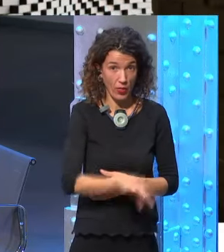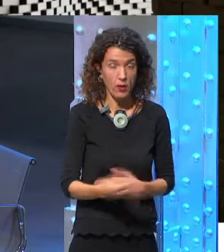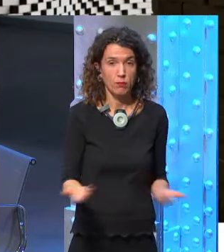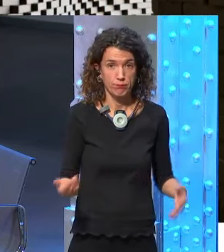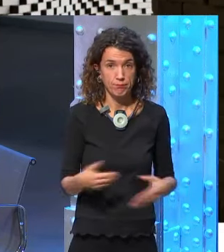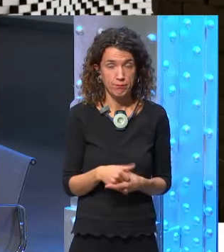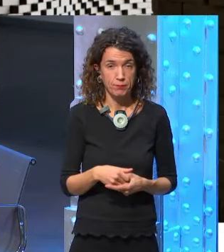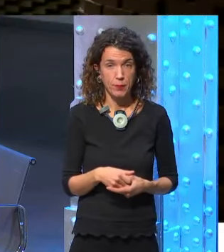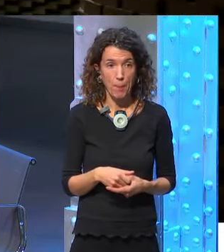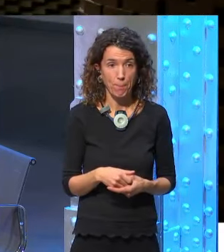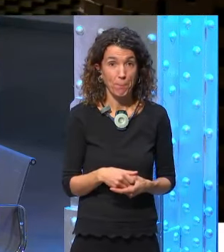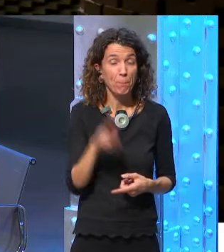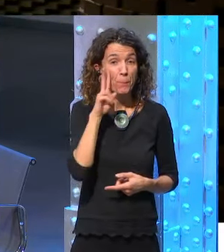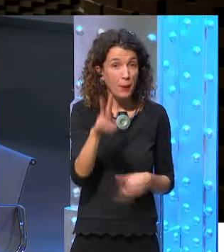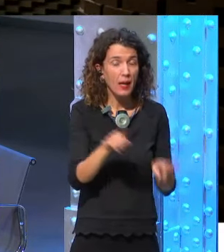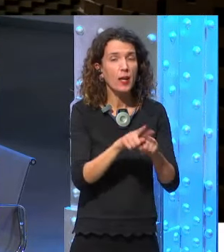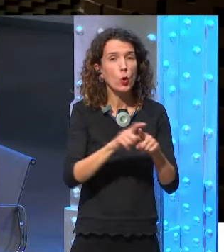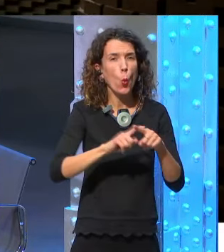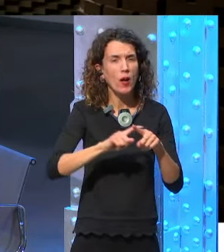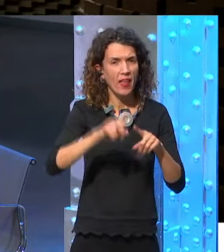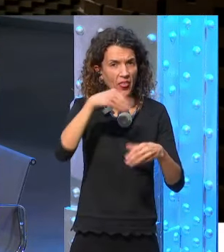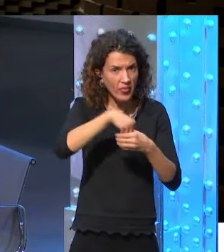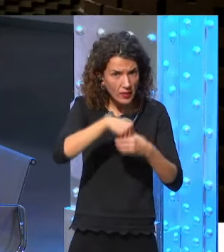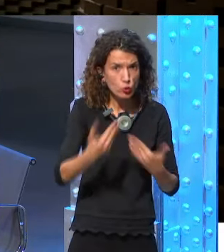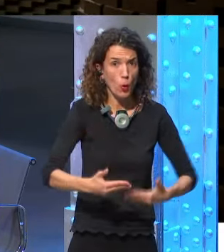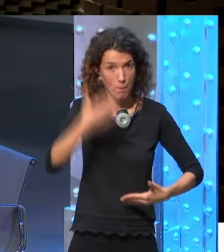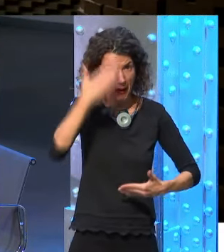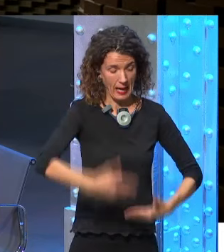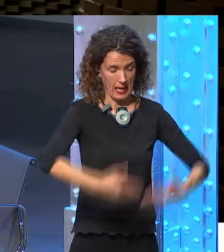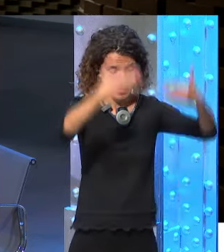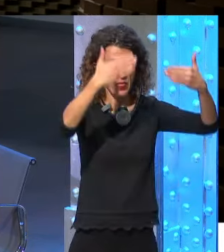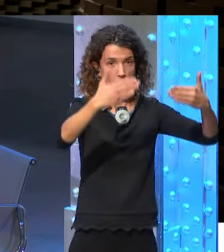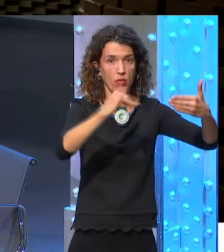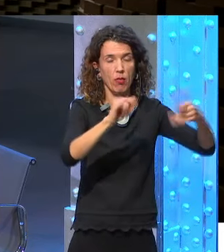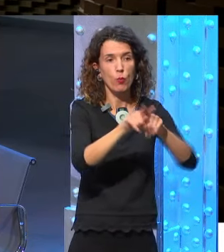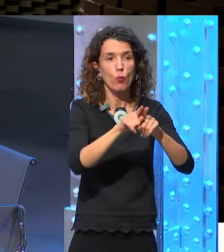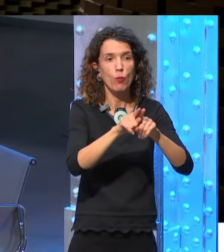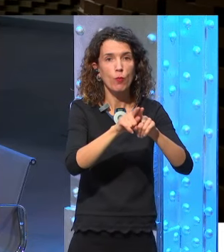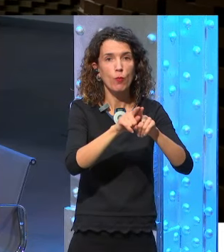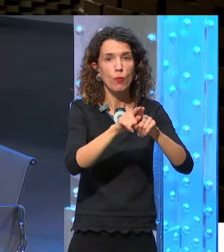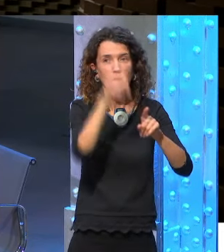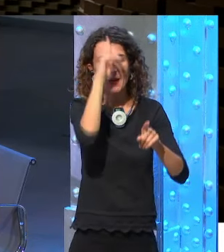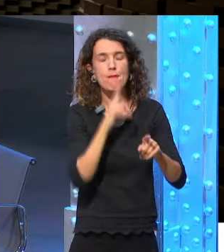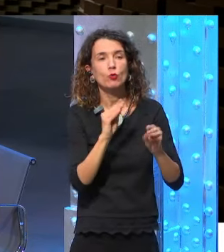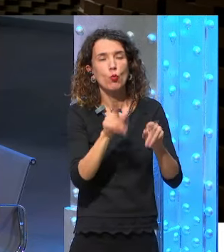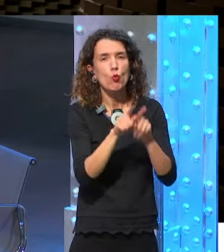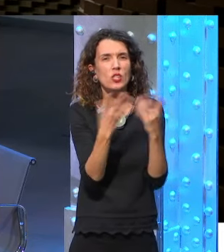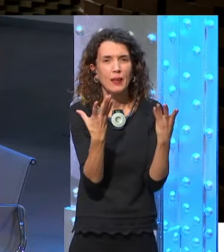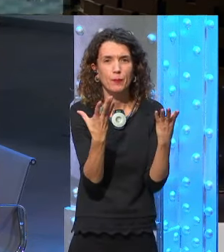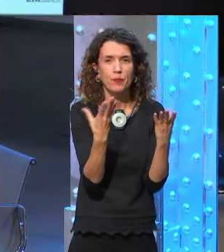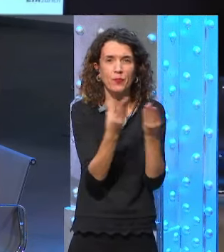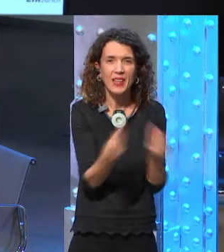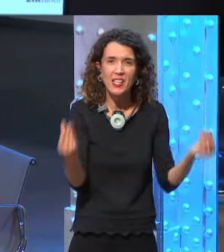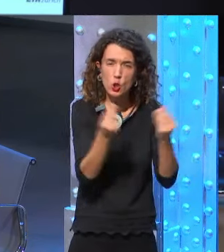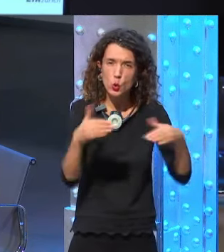these qualities that this wall has. It's has a very textile appearance. It's very lean in material use. You see how thin this